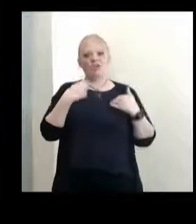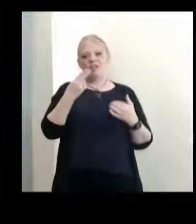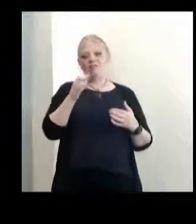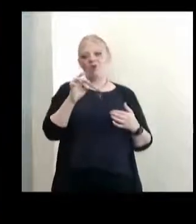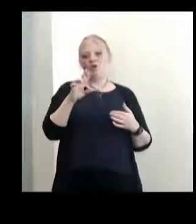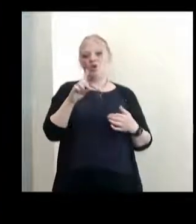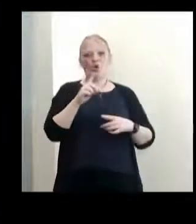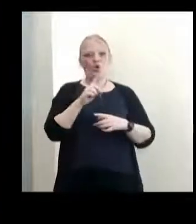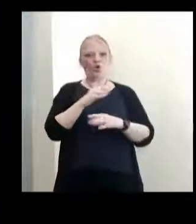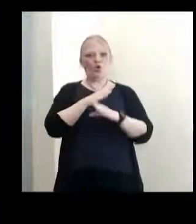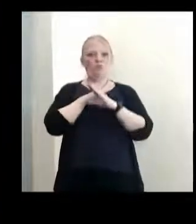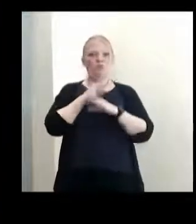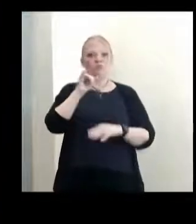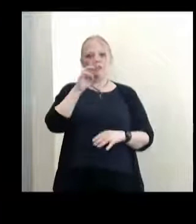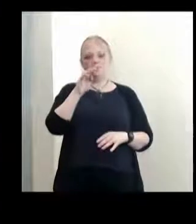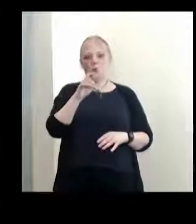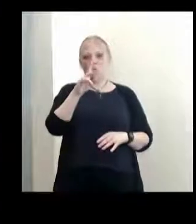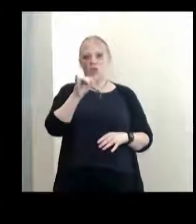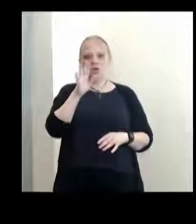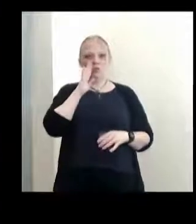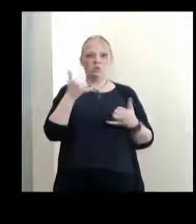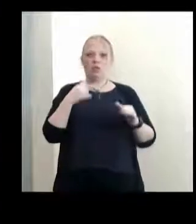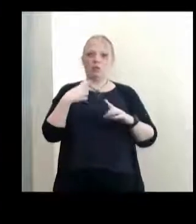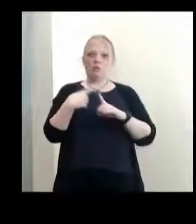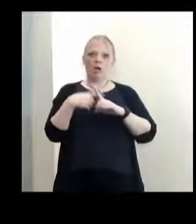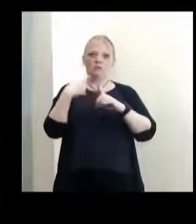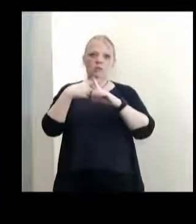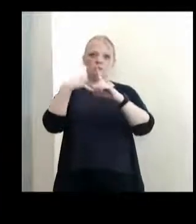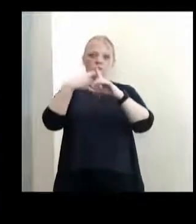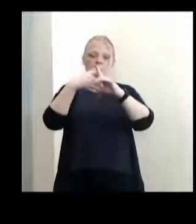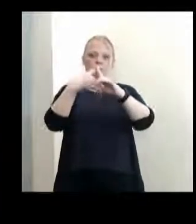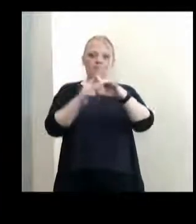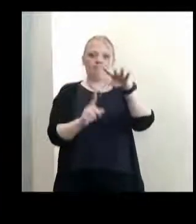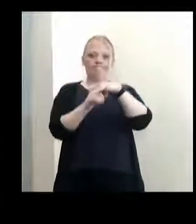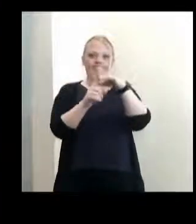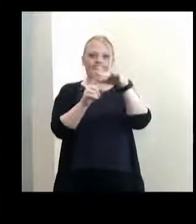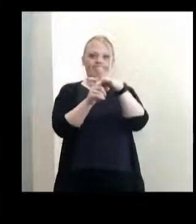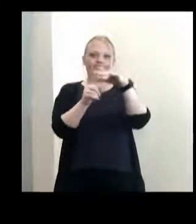have cases and cases and cases of